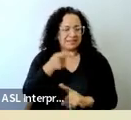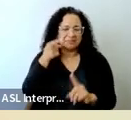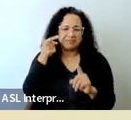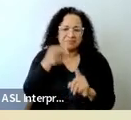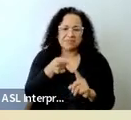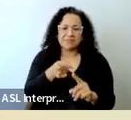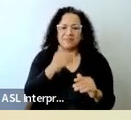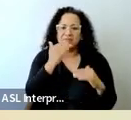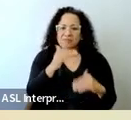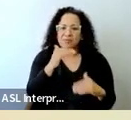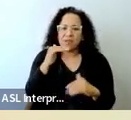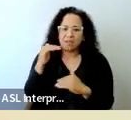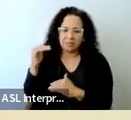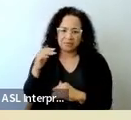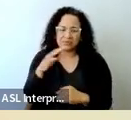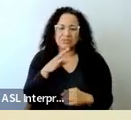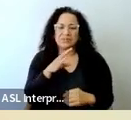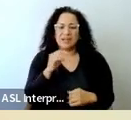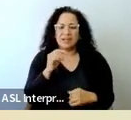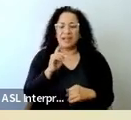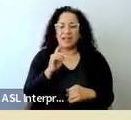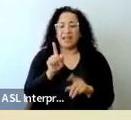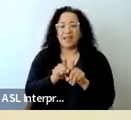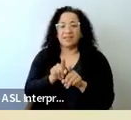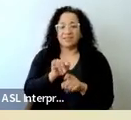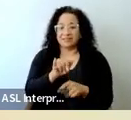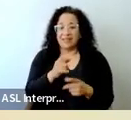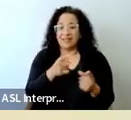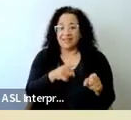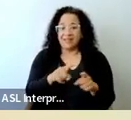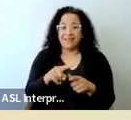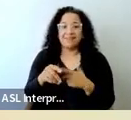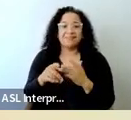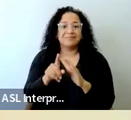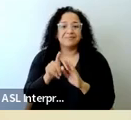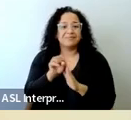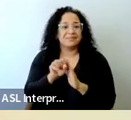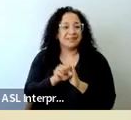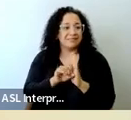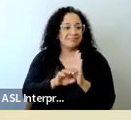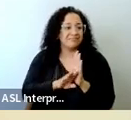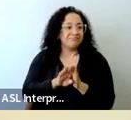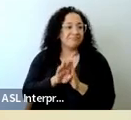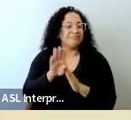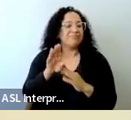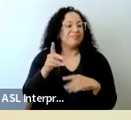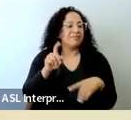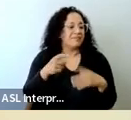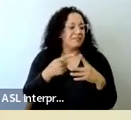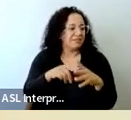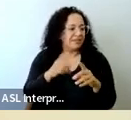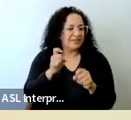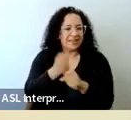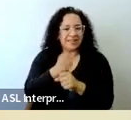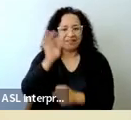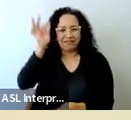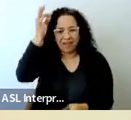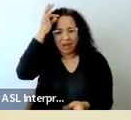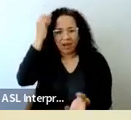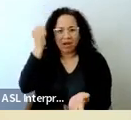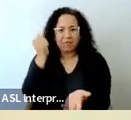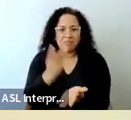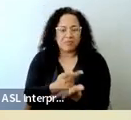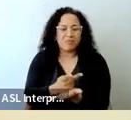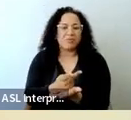And so as that happened, as the state then took that on, had to get the federal approval,